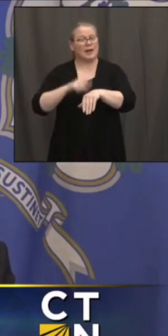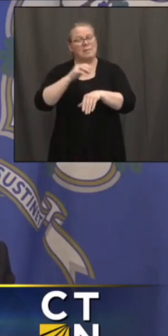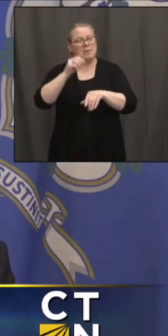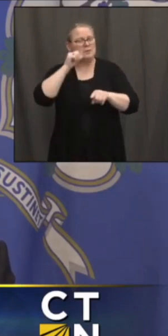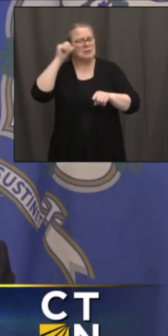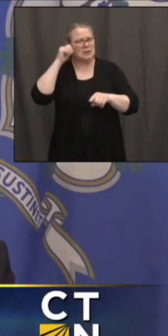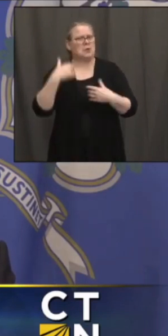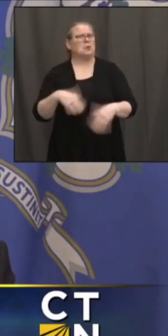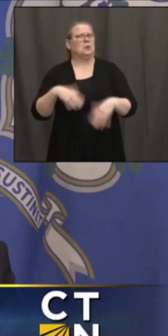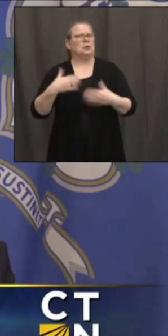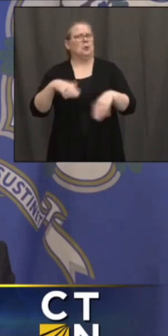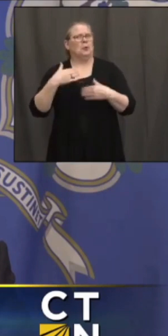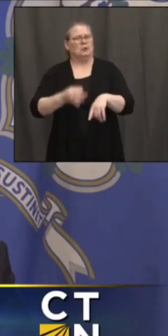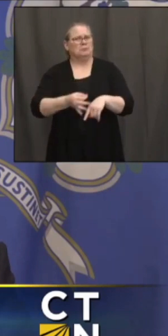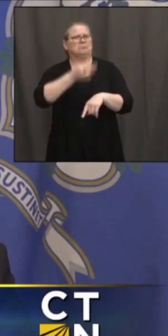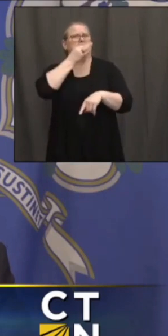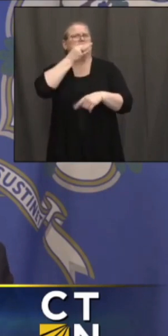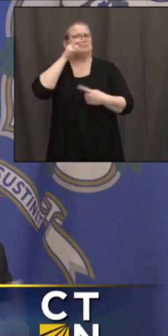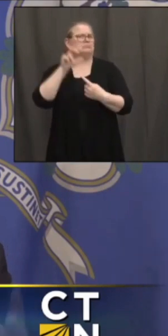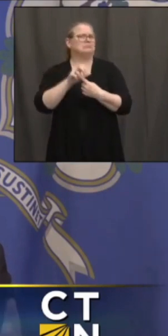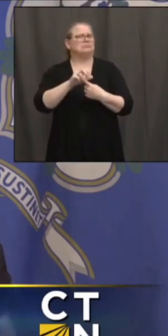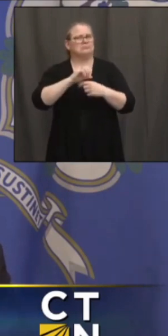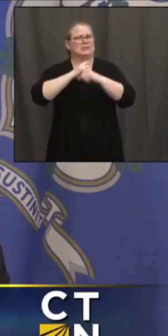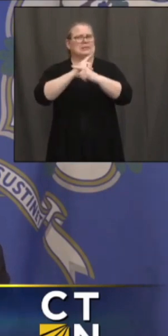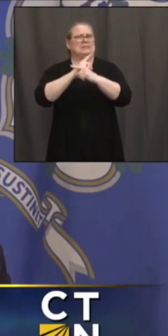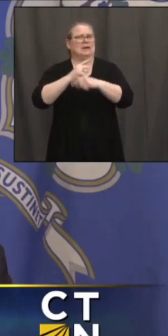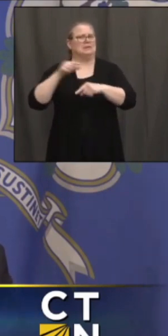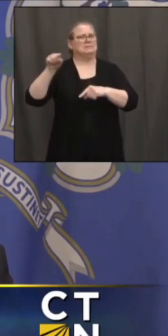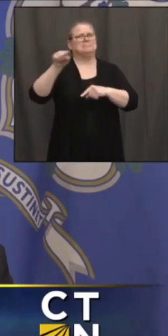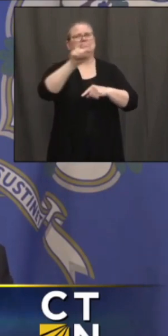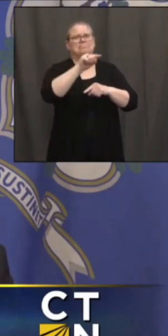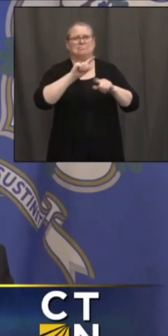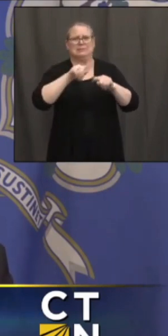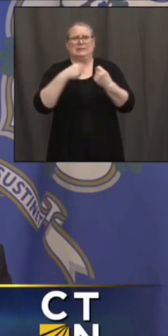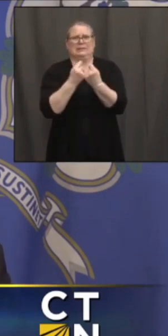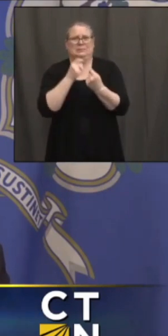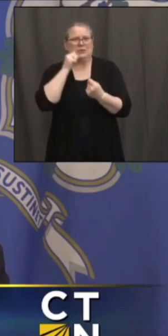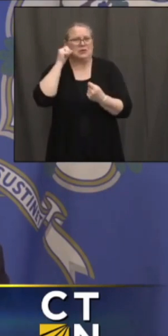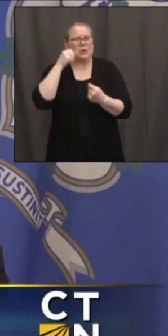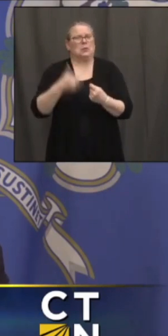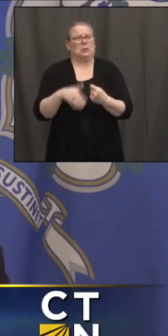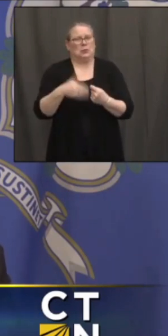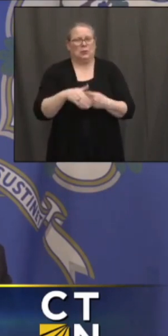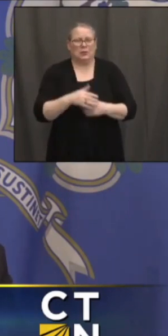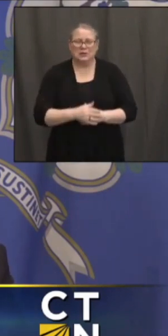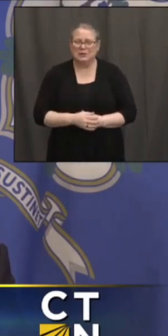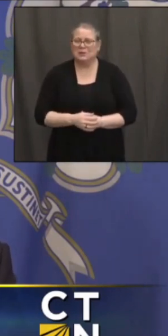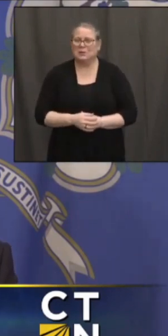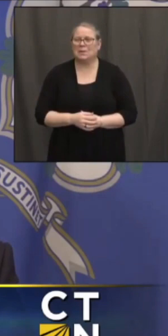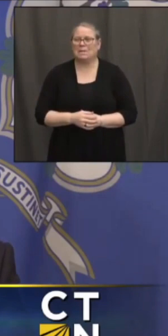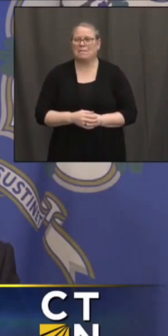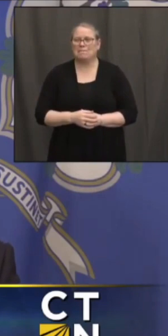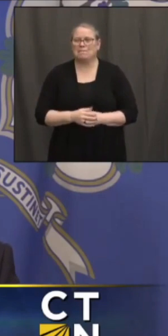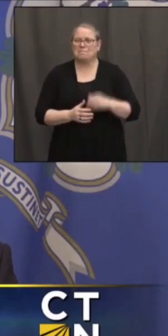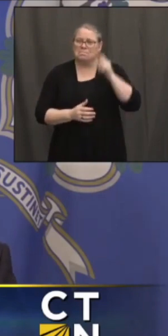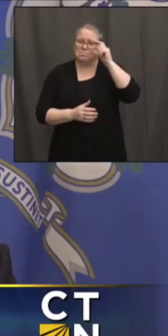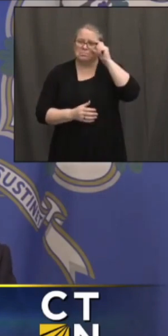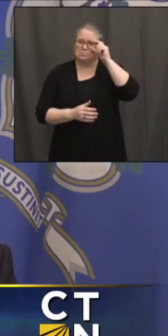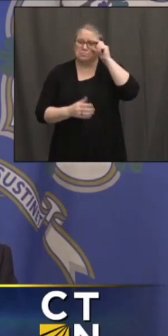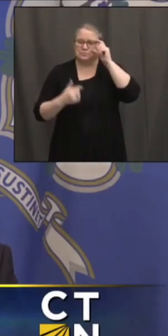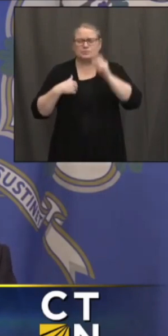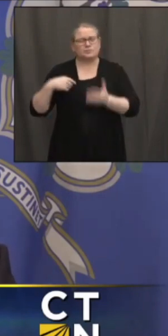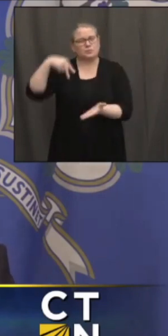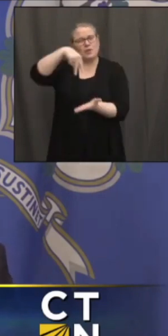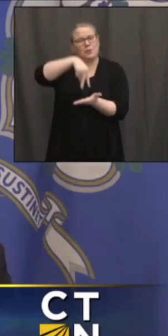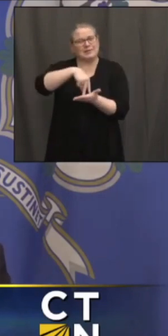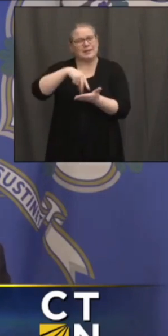too. But as when I was standing there at the air runway at Pratt & Whitney, as I